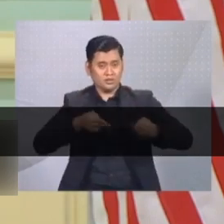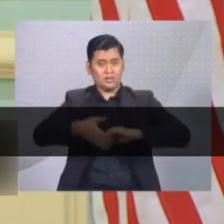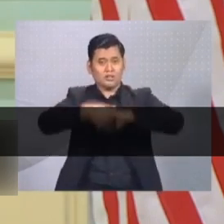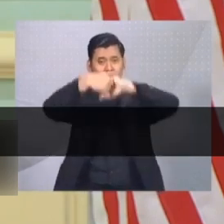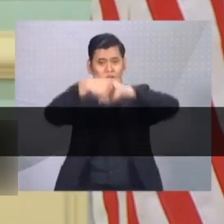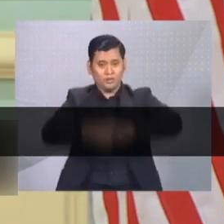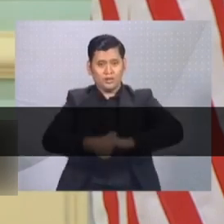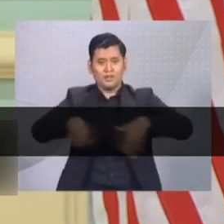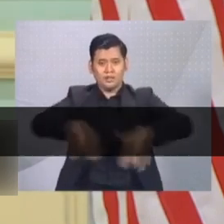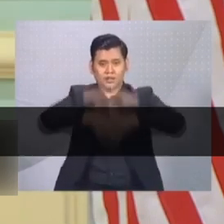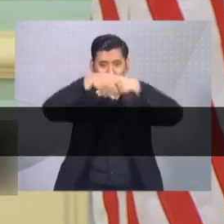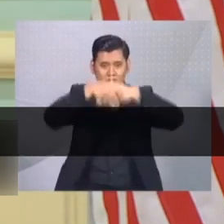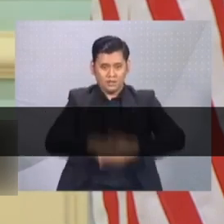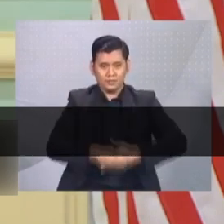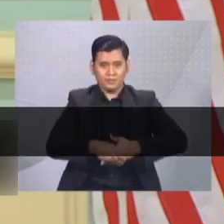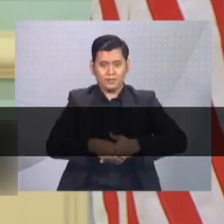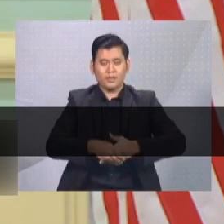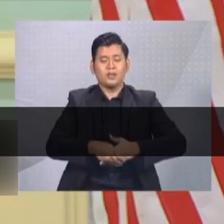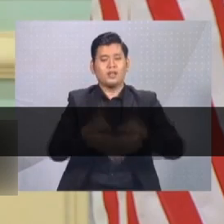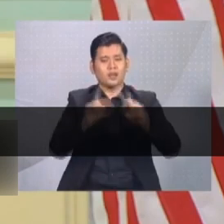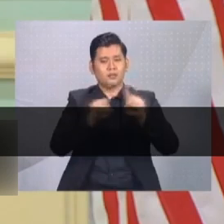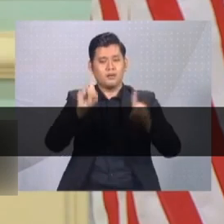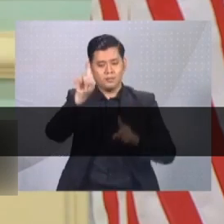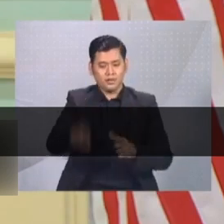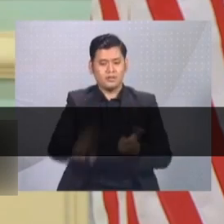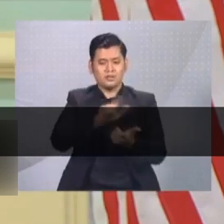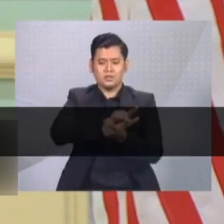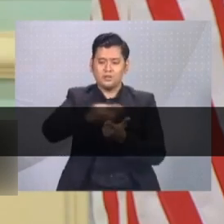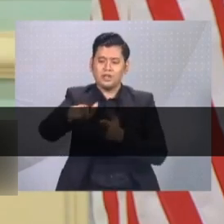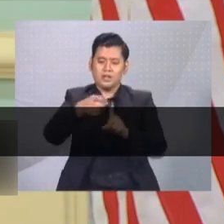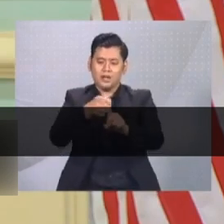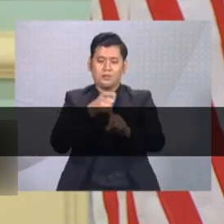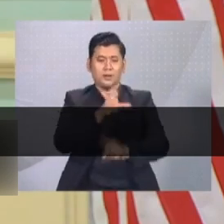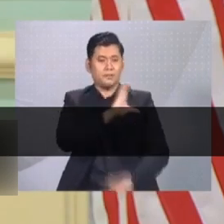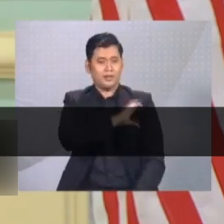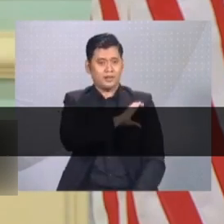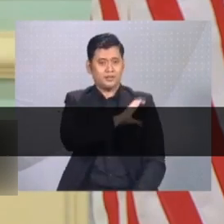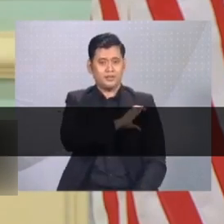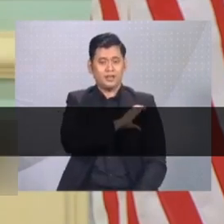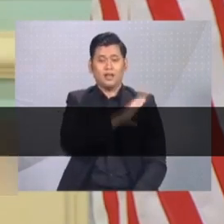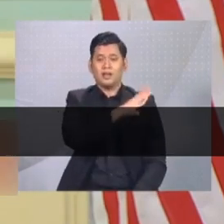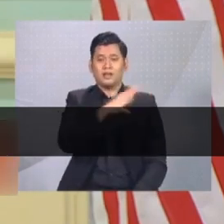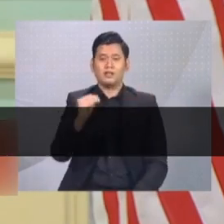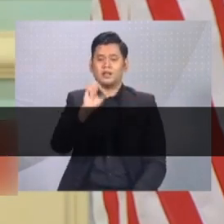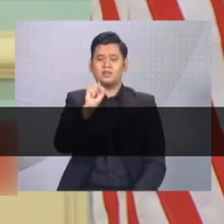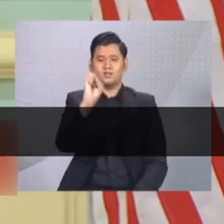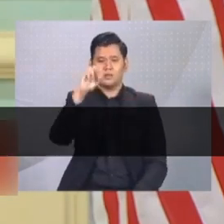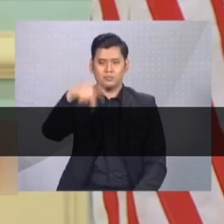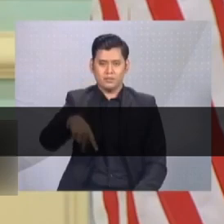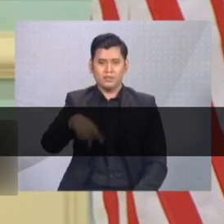iaitu perlu mendapatkan kelulusan daripada pihak PDRM. Dan SOP-nya